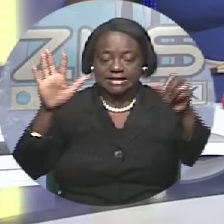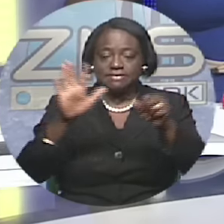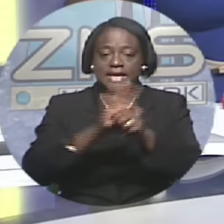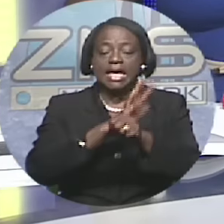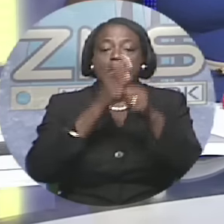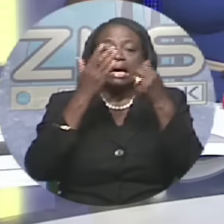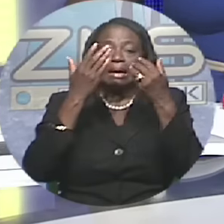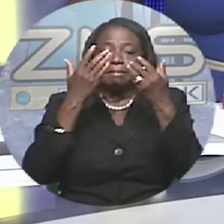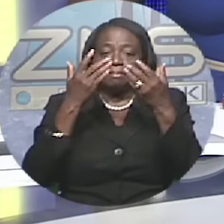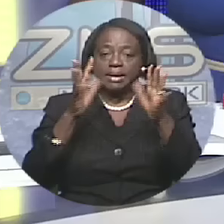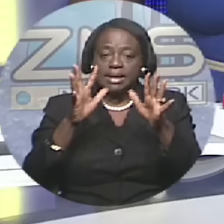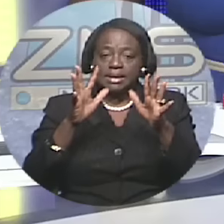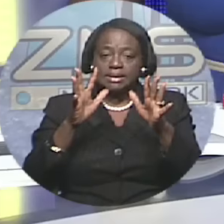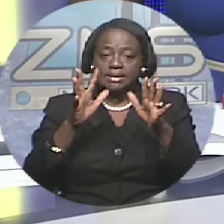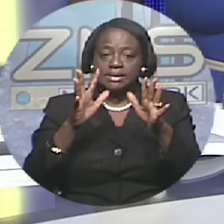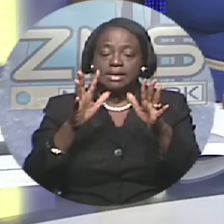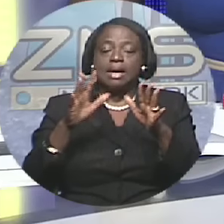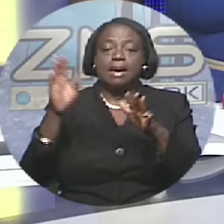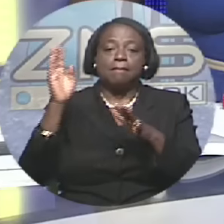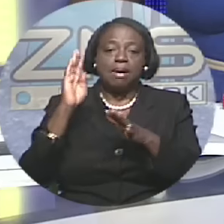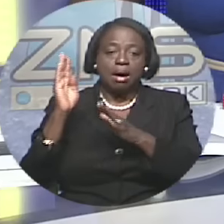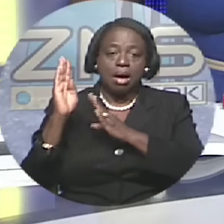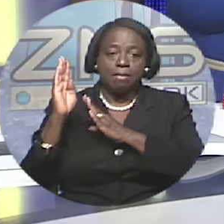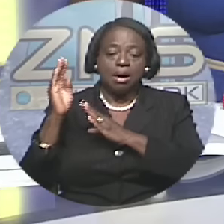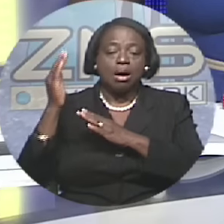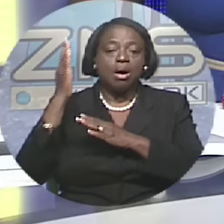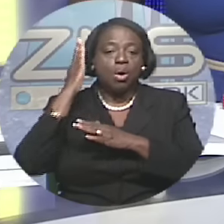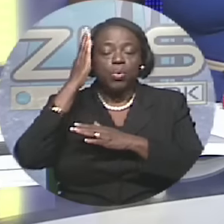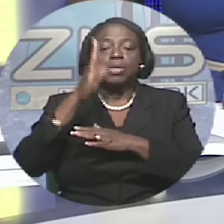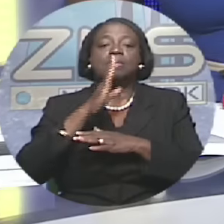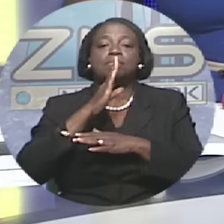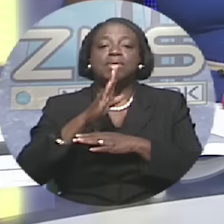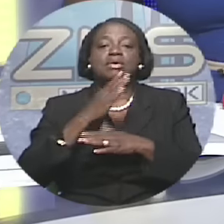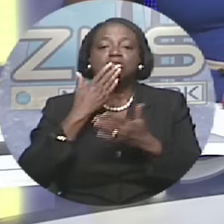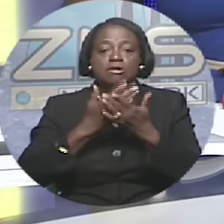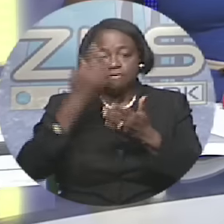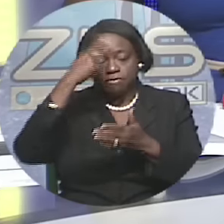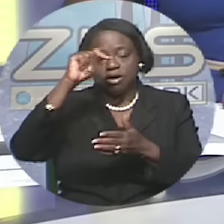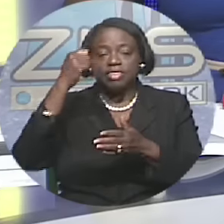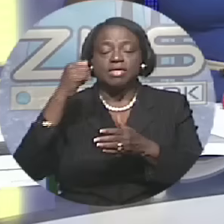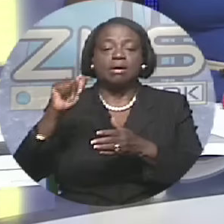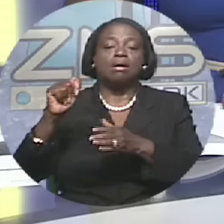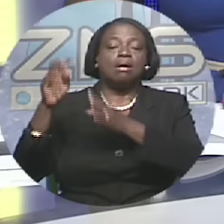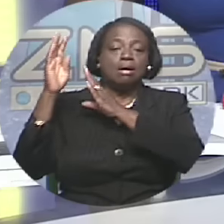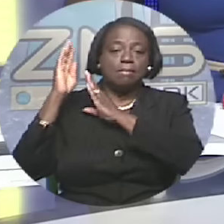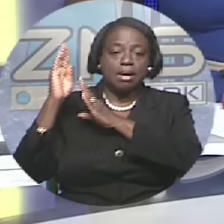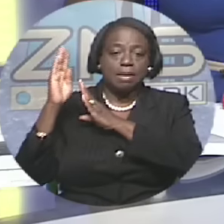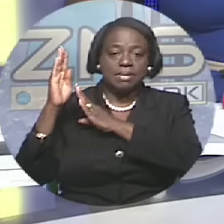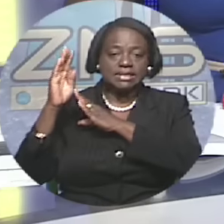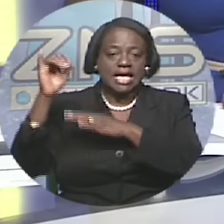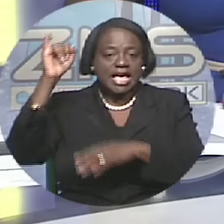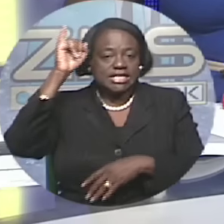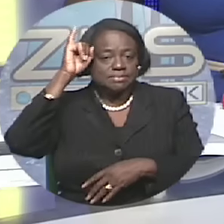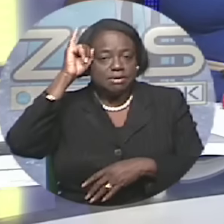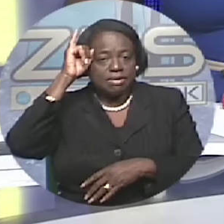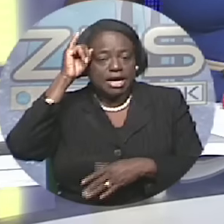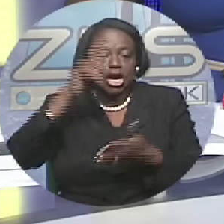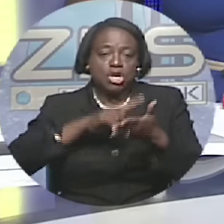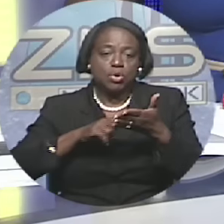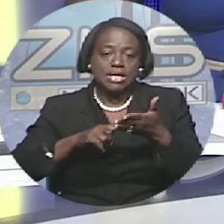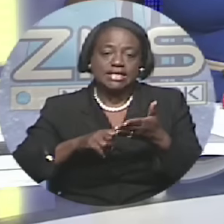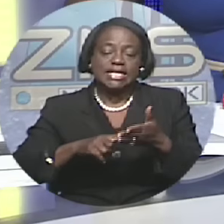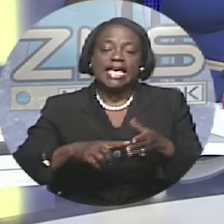would be immensely beneficial to the Bahamas and to the quality of life of Bahamians. Ismerlian also noted his dedication and commitment